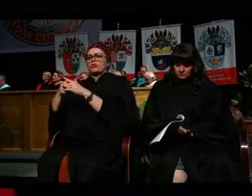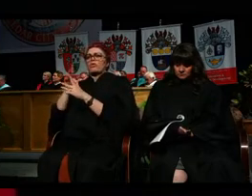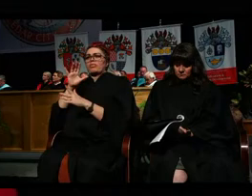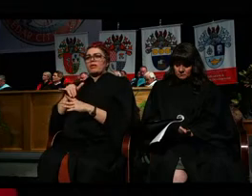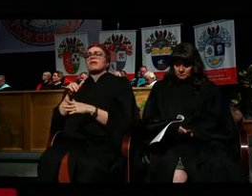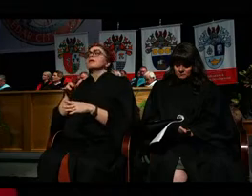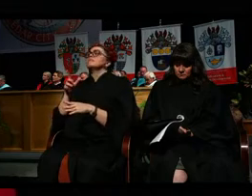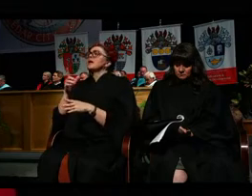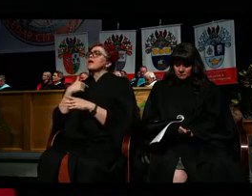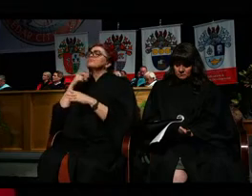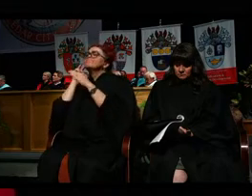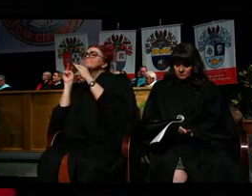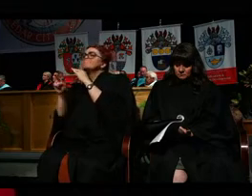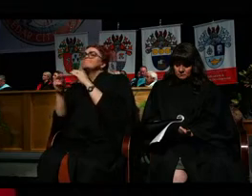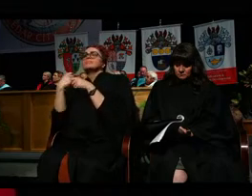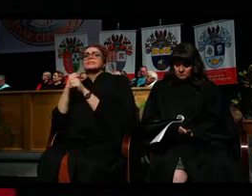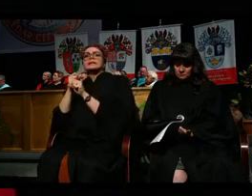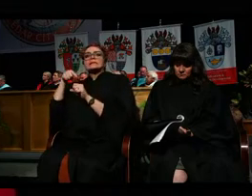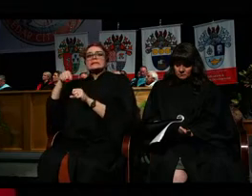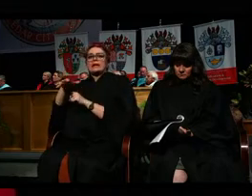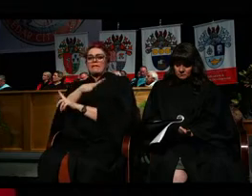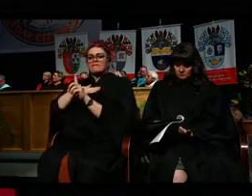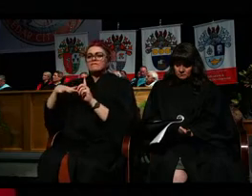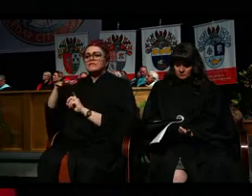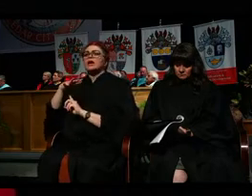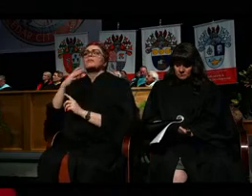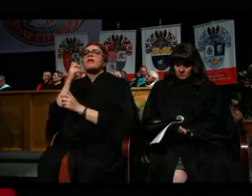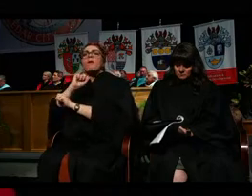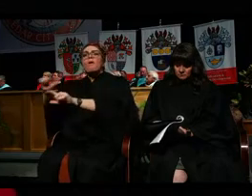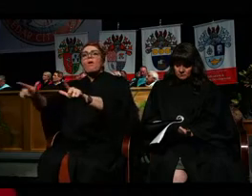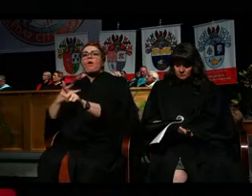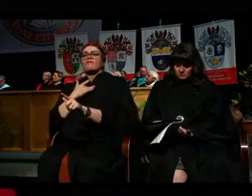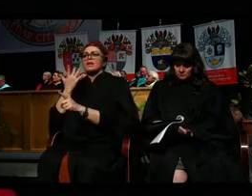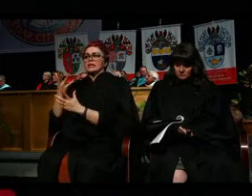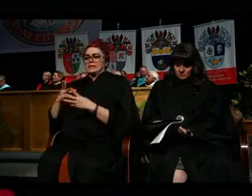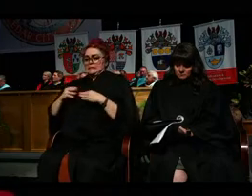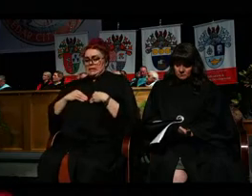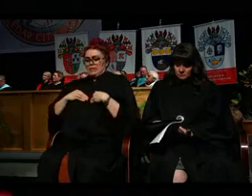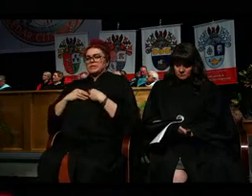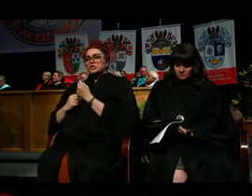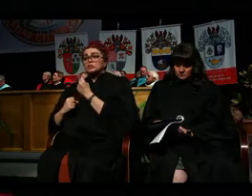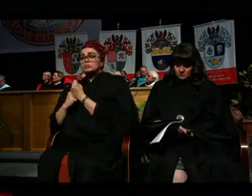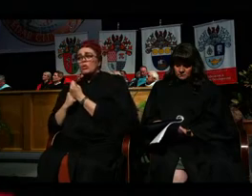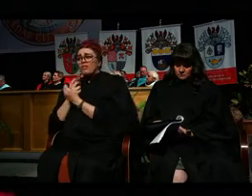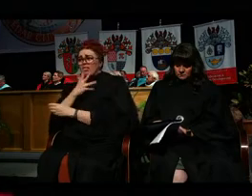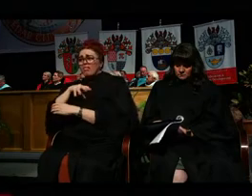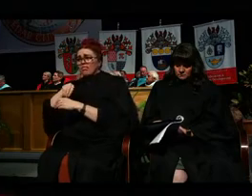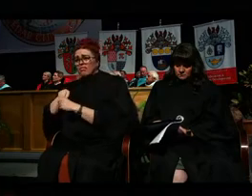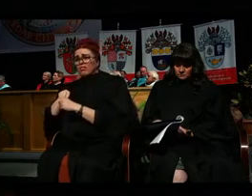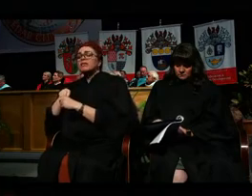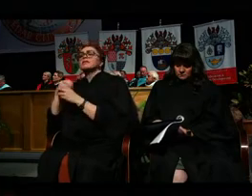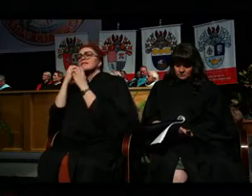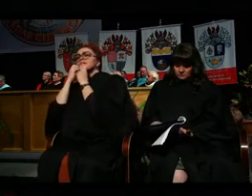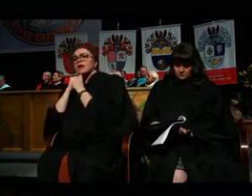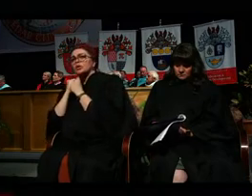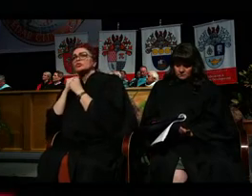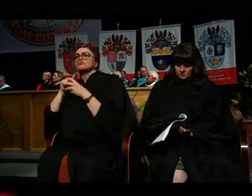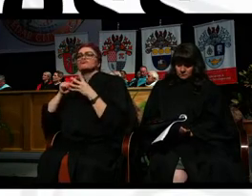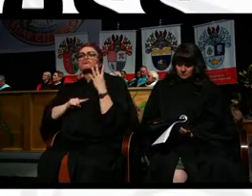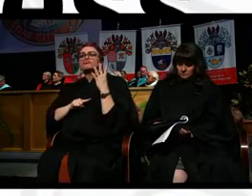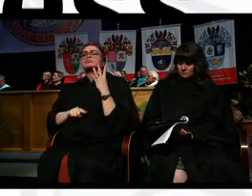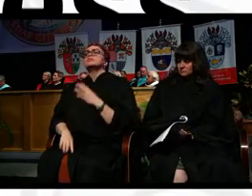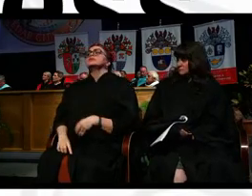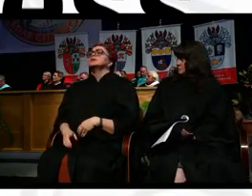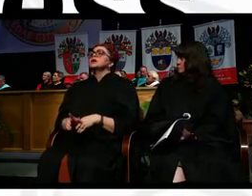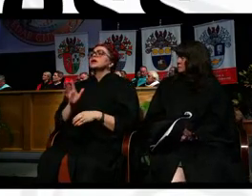all of you to create an environment where everyone feels accepted, supported, engaged, and valued.